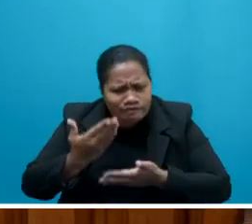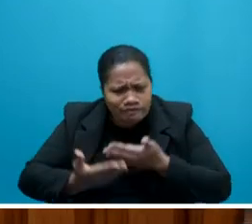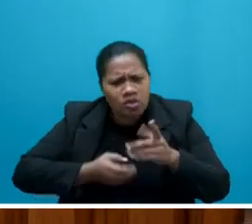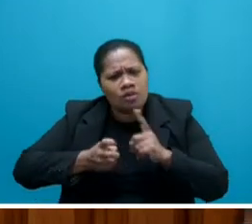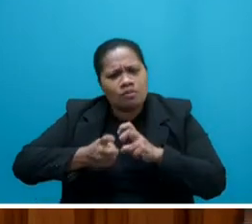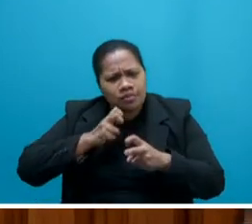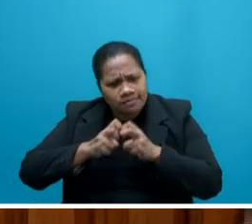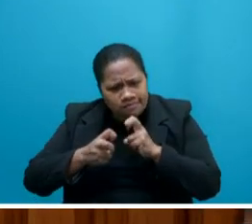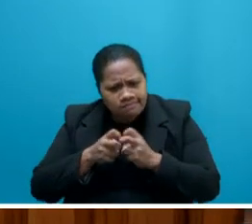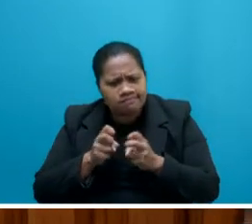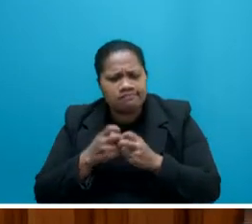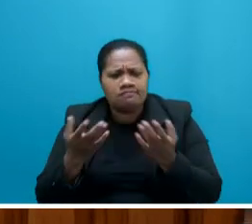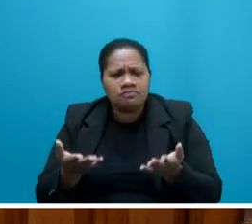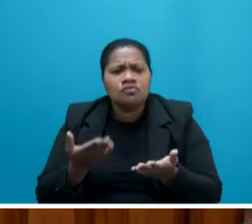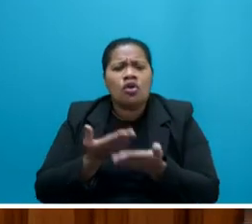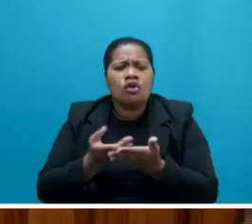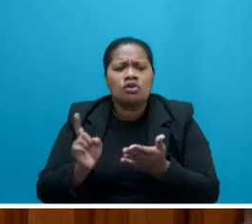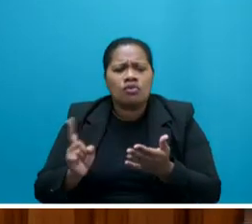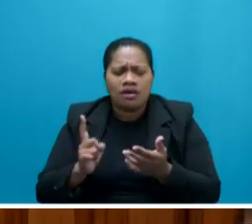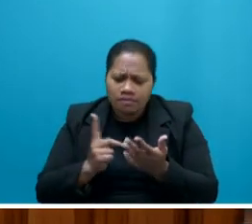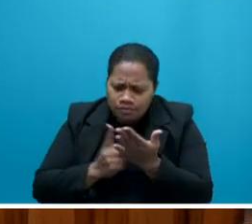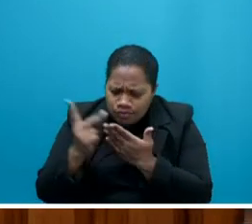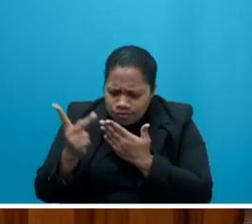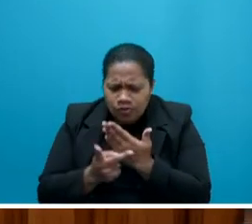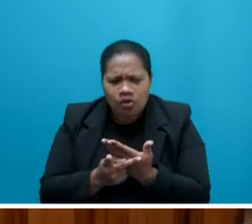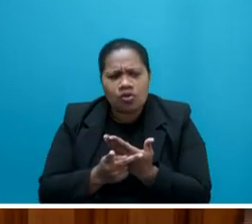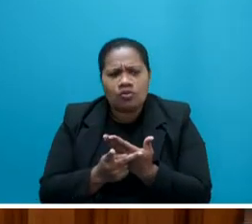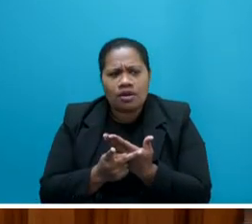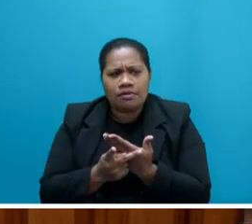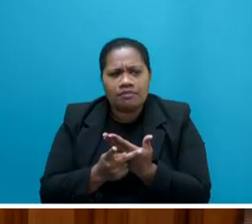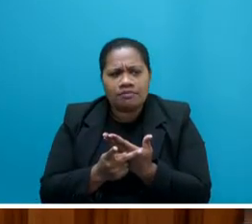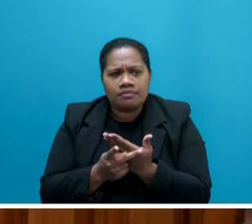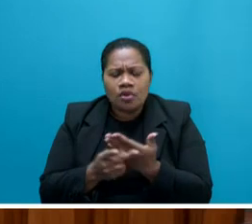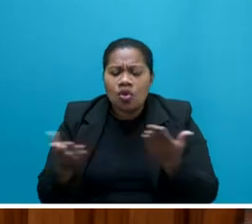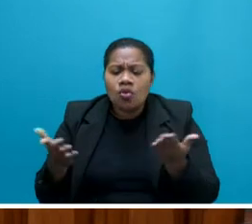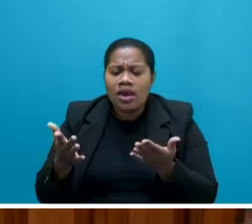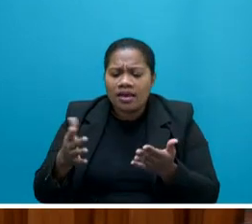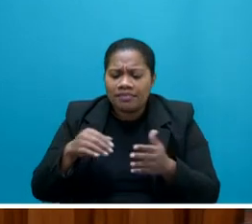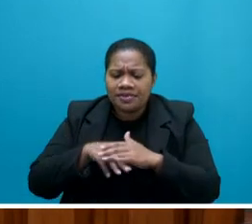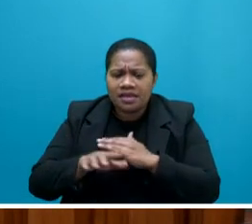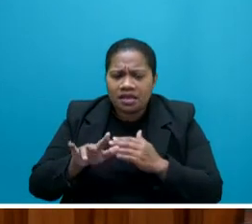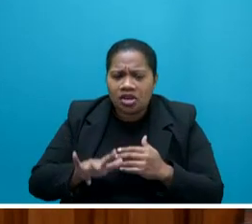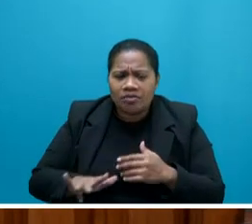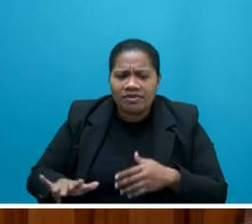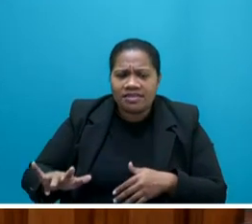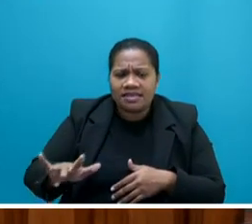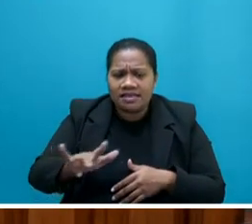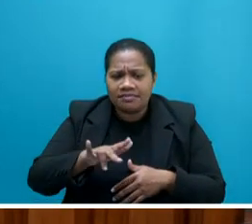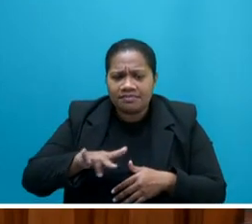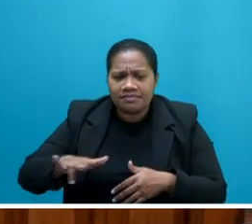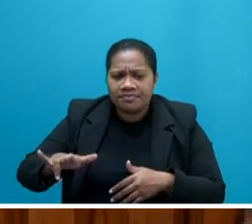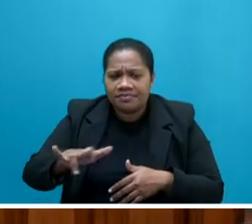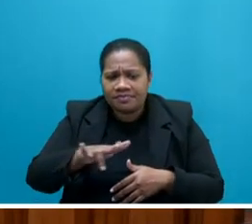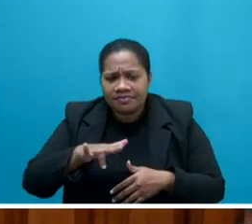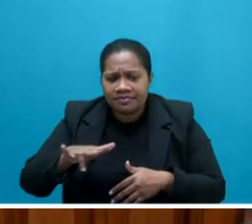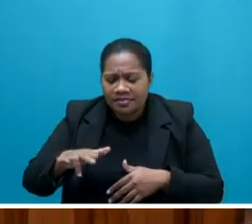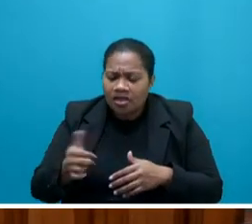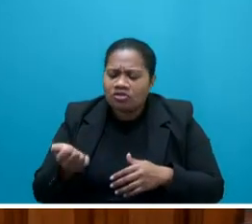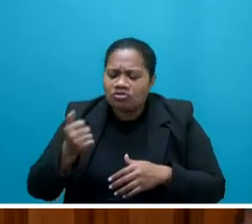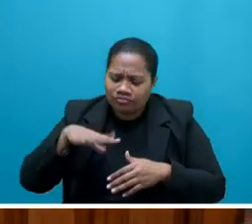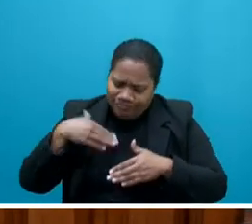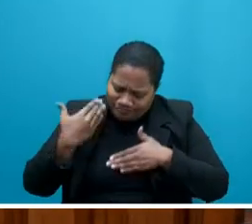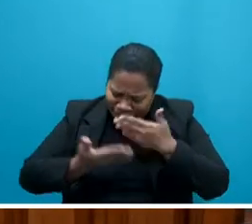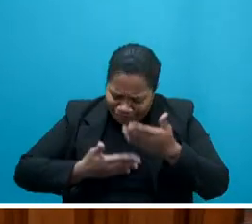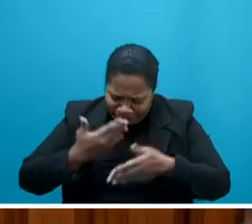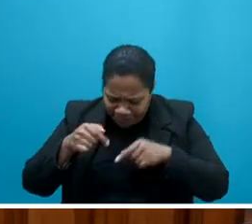the incomplete program for the people in the province of Lomaiviti, which have been highlighted in this House. There are